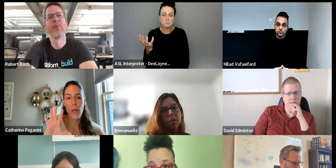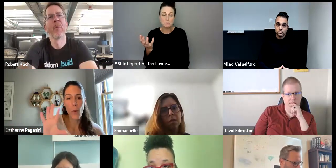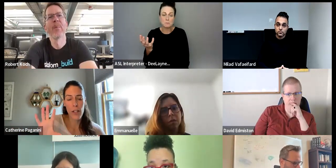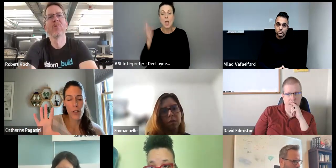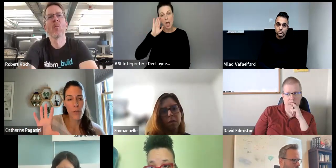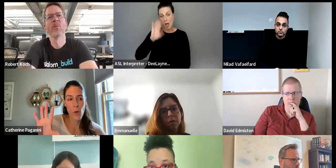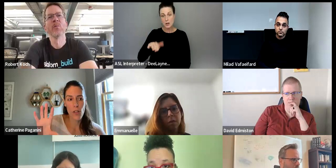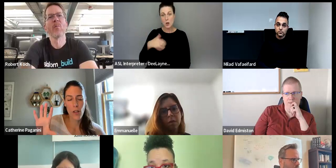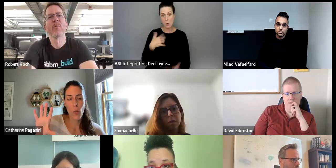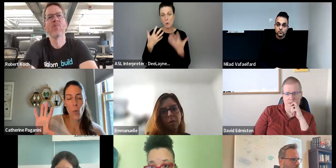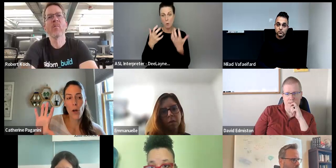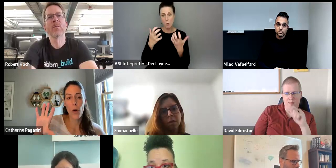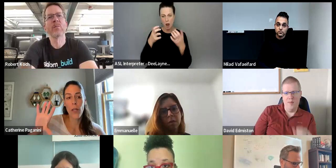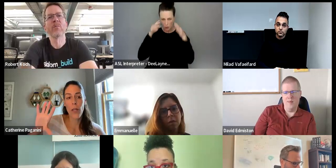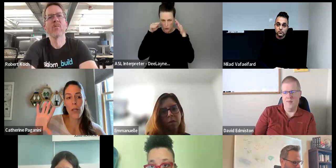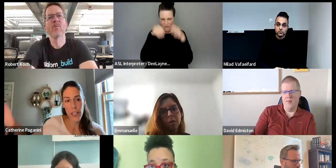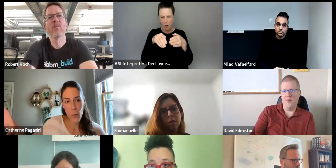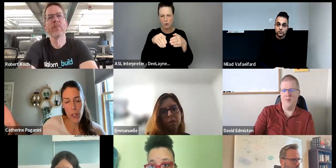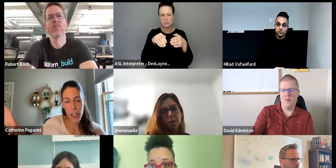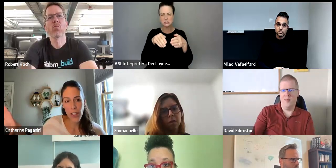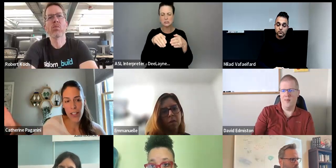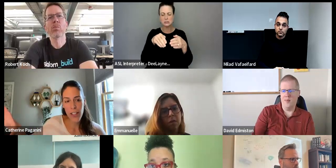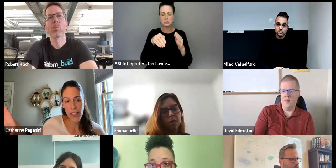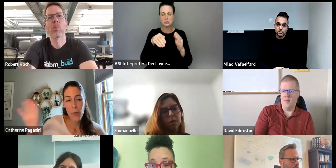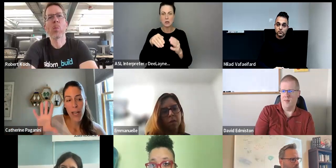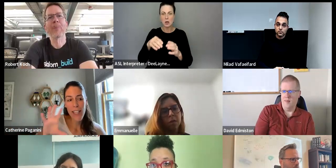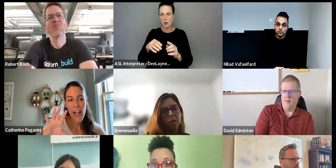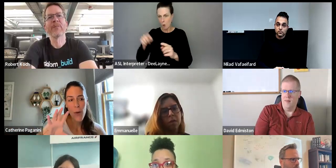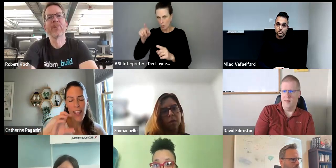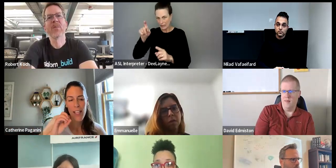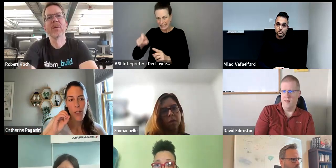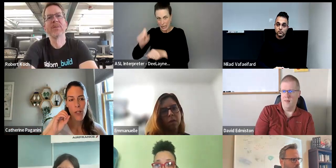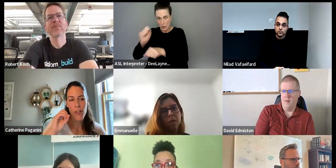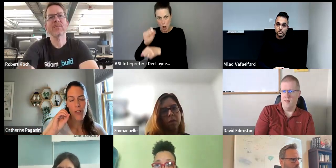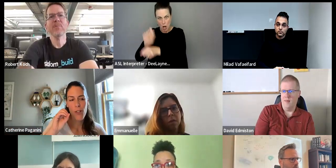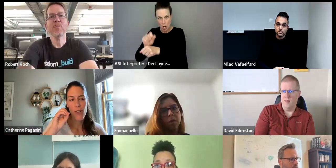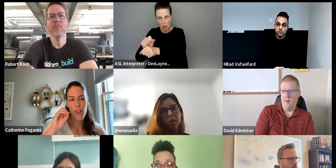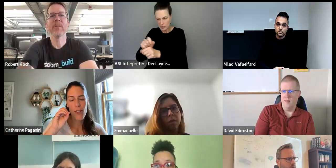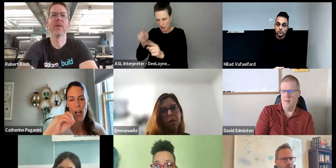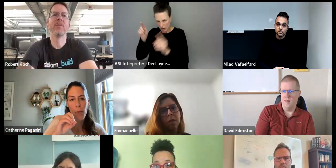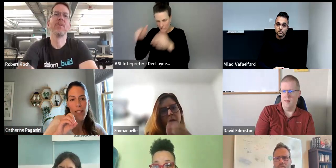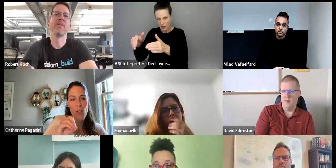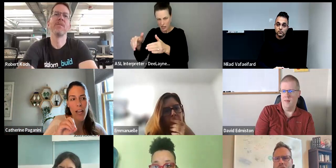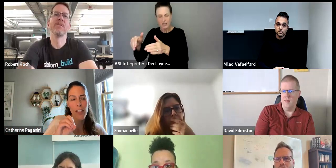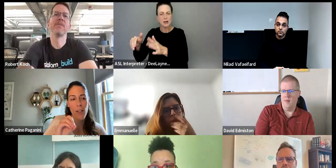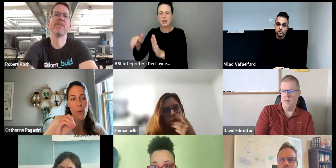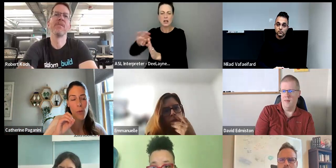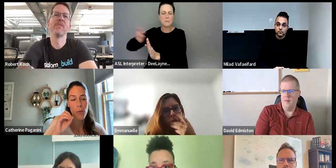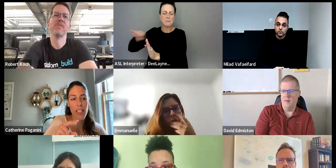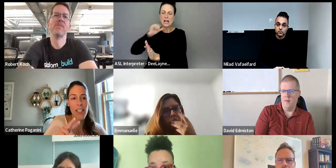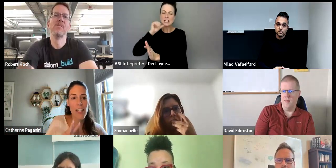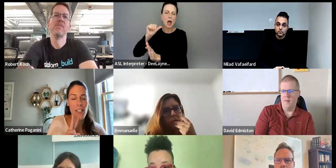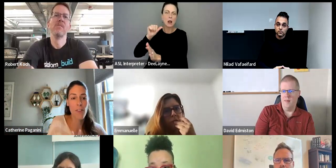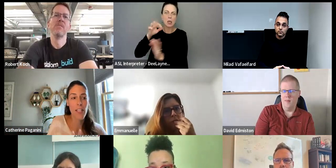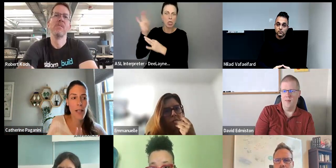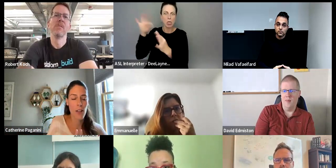I know we wanted to focus on where we will need work, but right now I think we should not be distracted. What